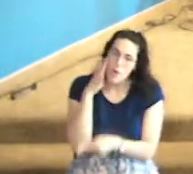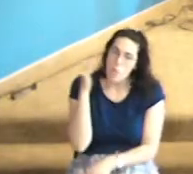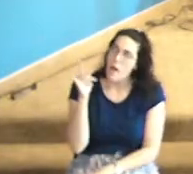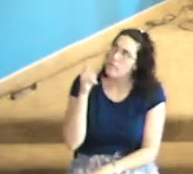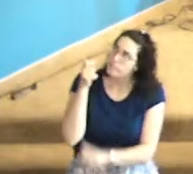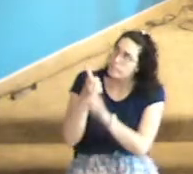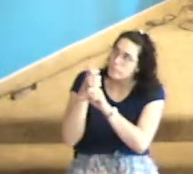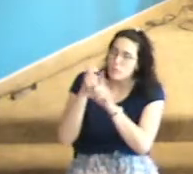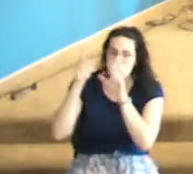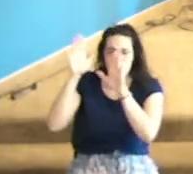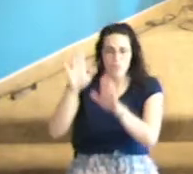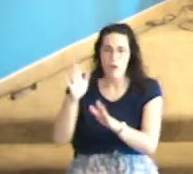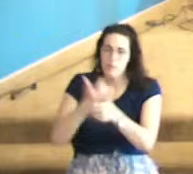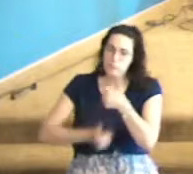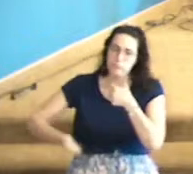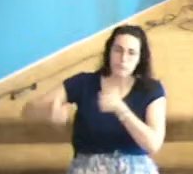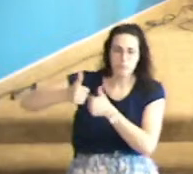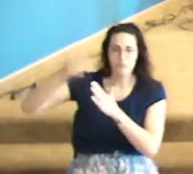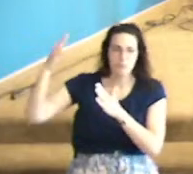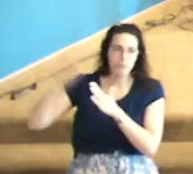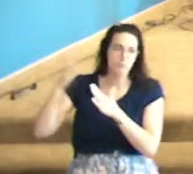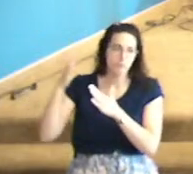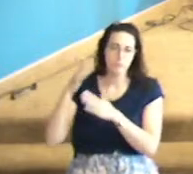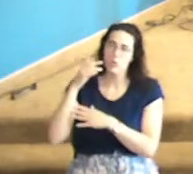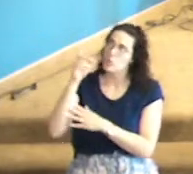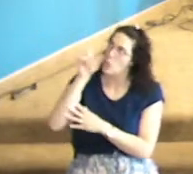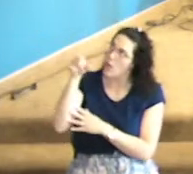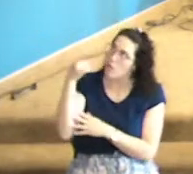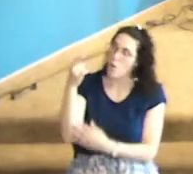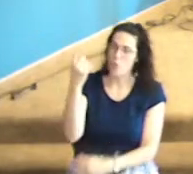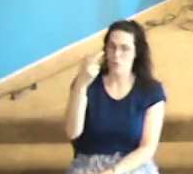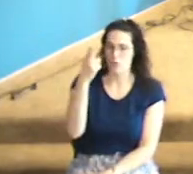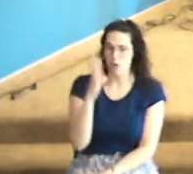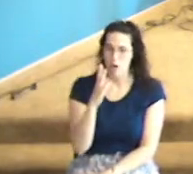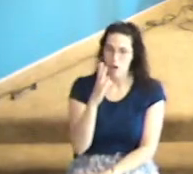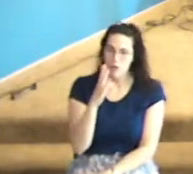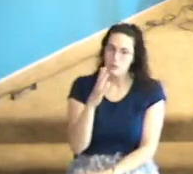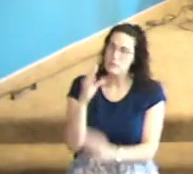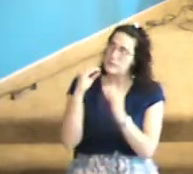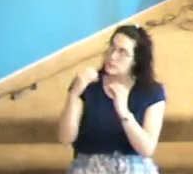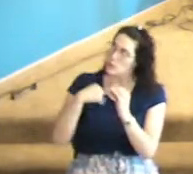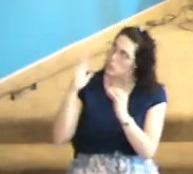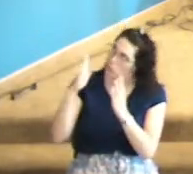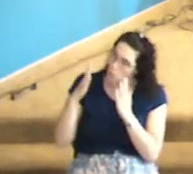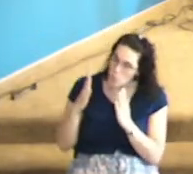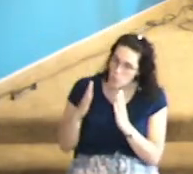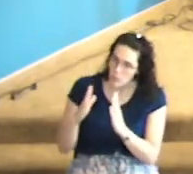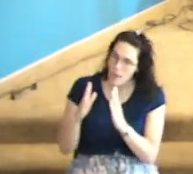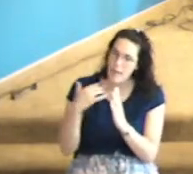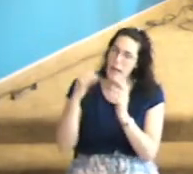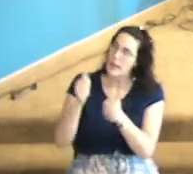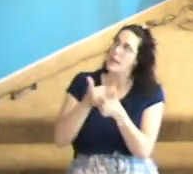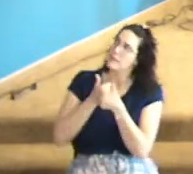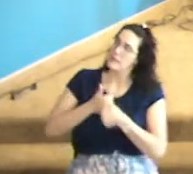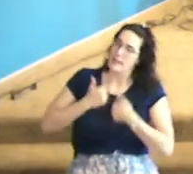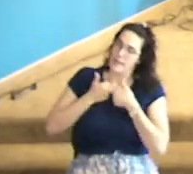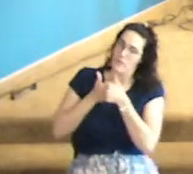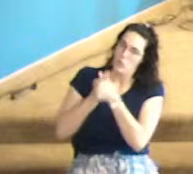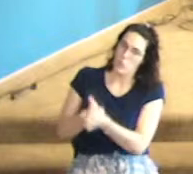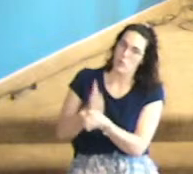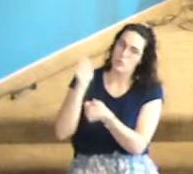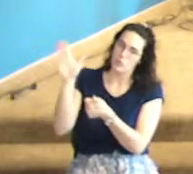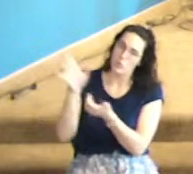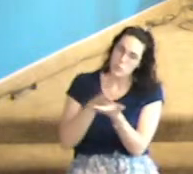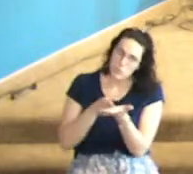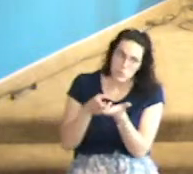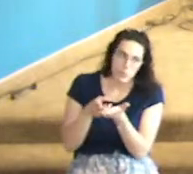are great and perform wonderful deeds. You alone are God. Teach me your ways, O Lord, that I may live according to your truth.